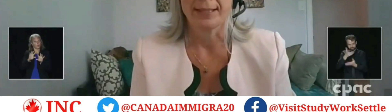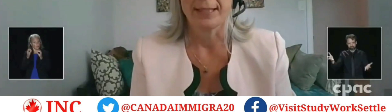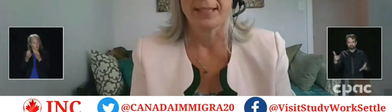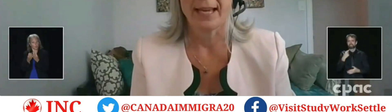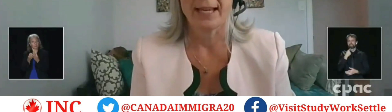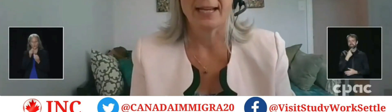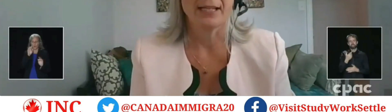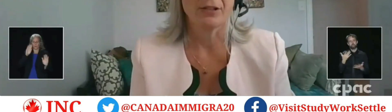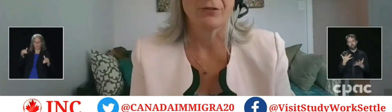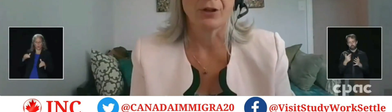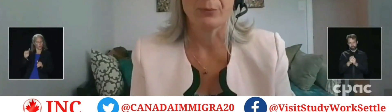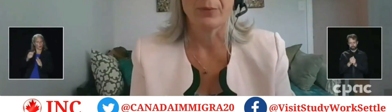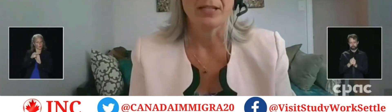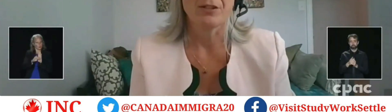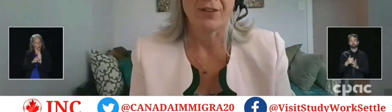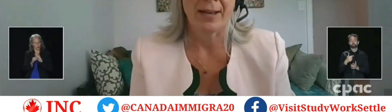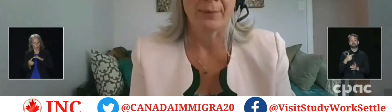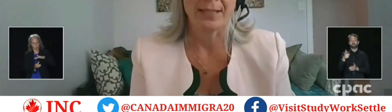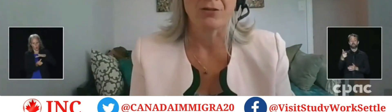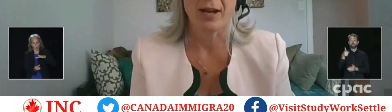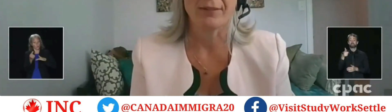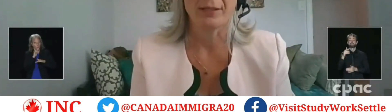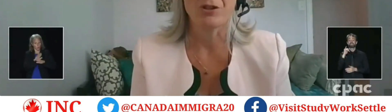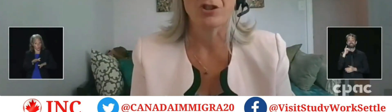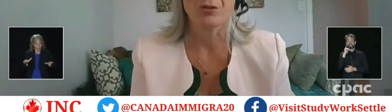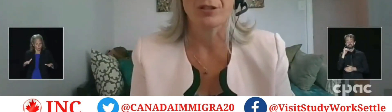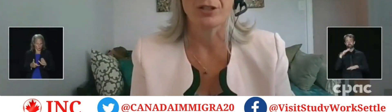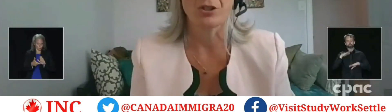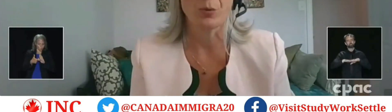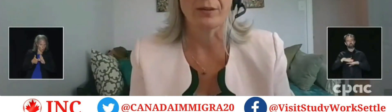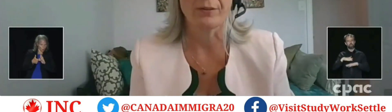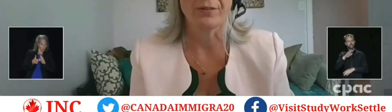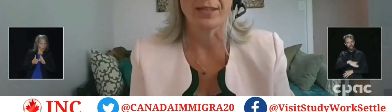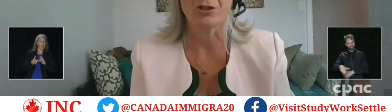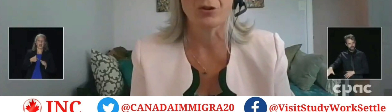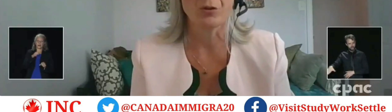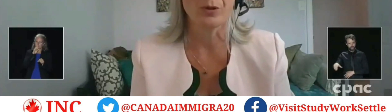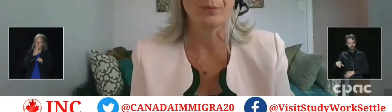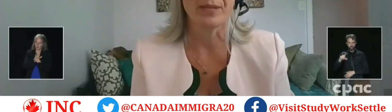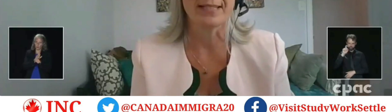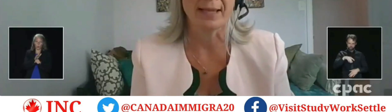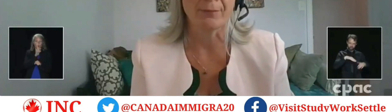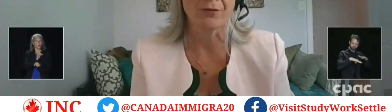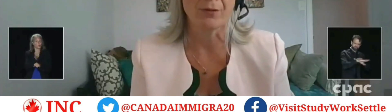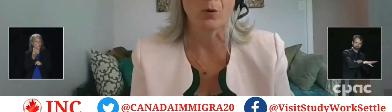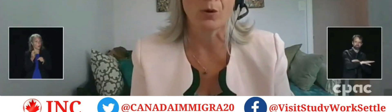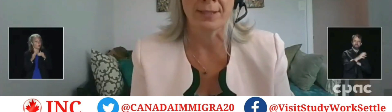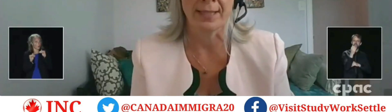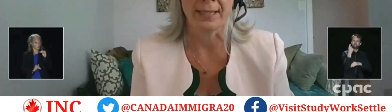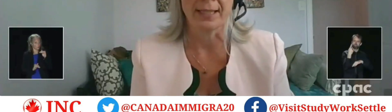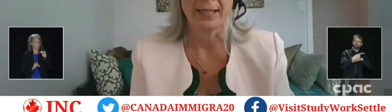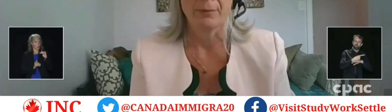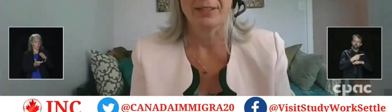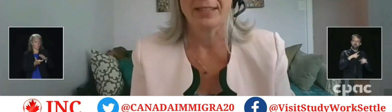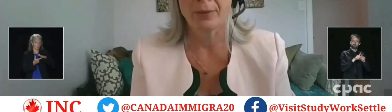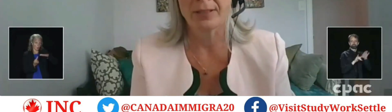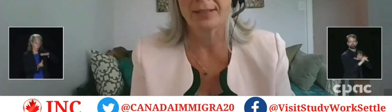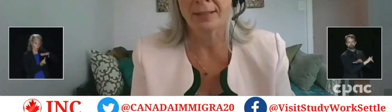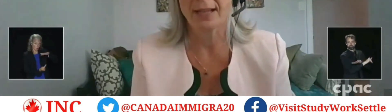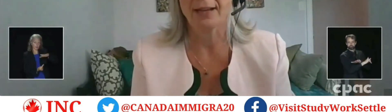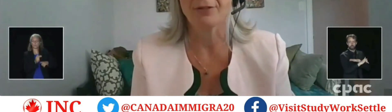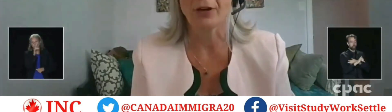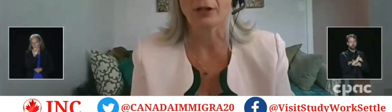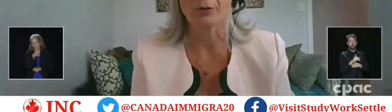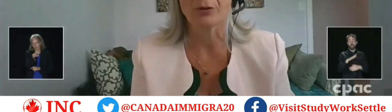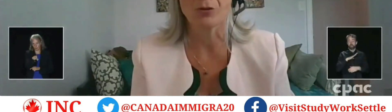children. Today, I can confirm to families traveling with children under 12 that children will be exempt from quarantine, but they